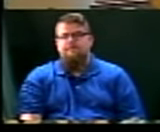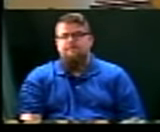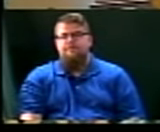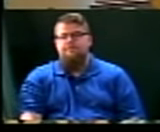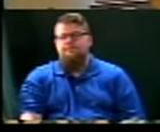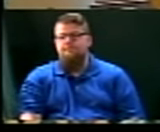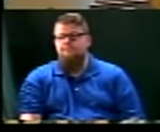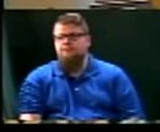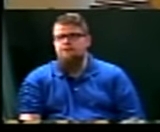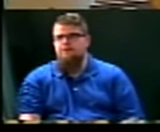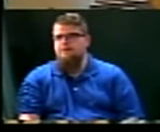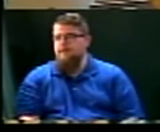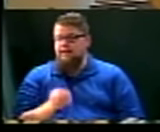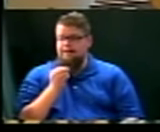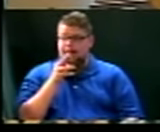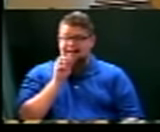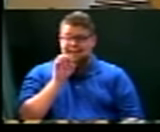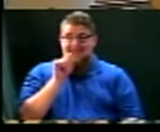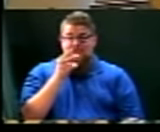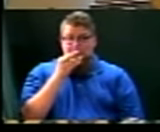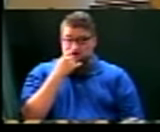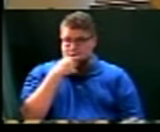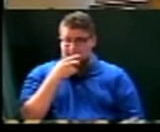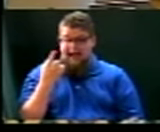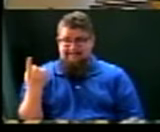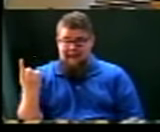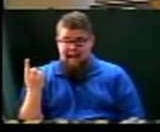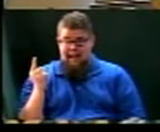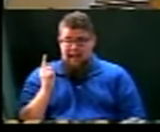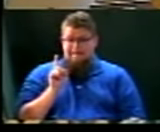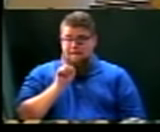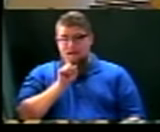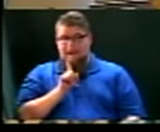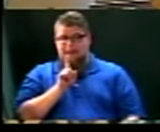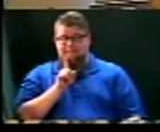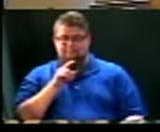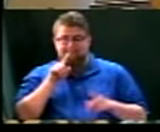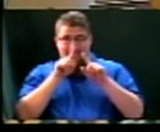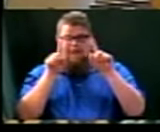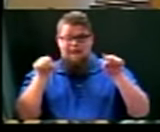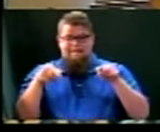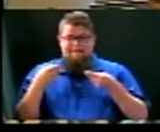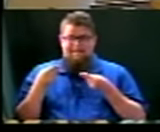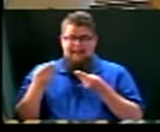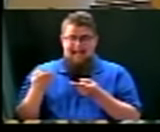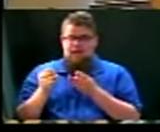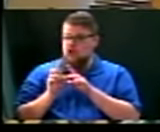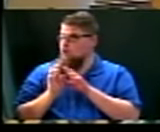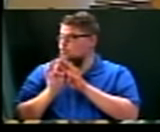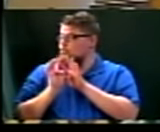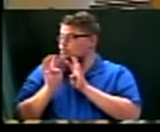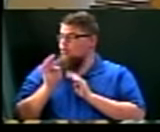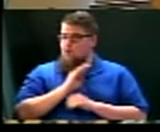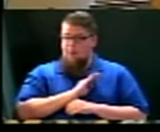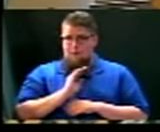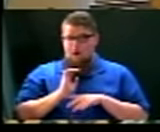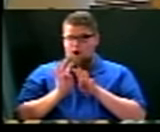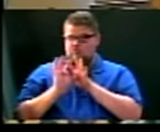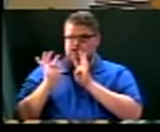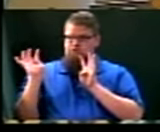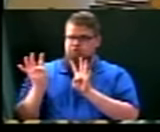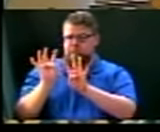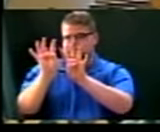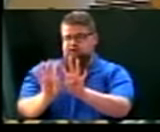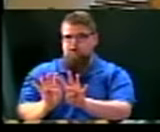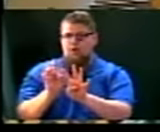So, Ms. Dethridge, if you'll come forward and get your plaque, and the rest of the board, we're going to have our picture made with Ms.